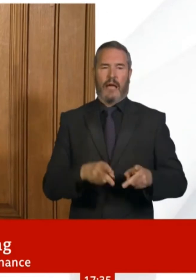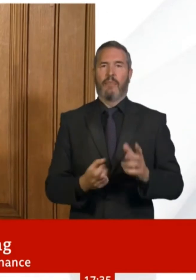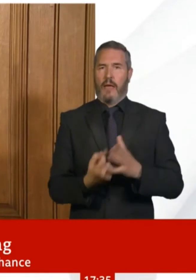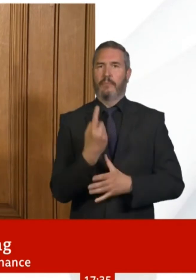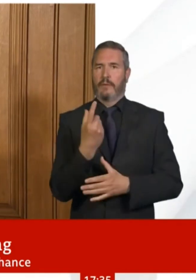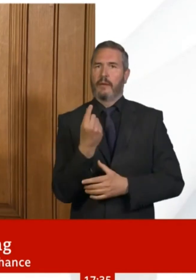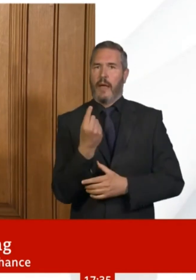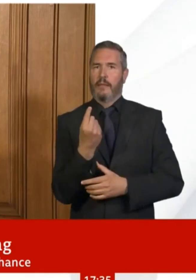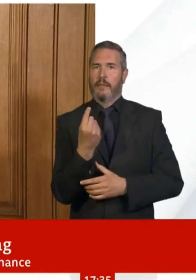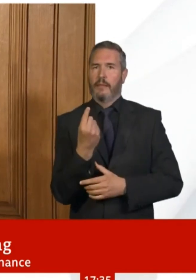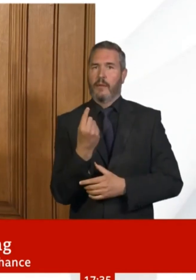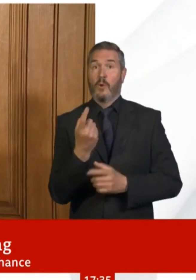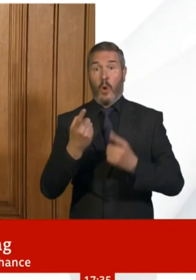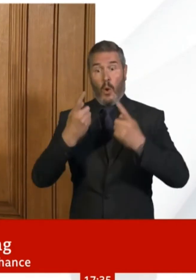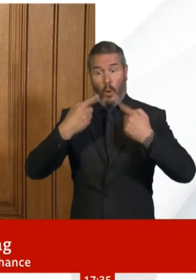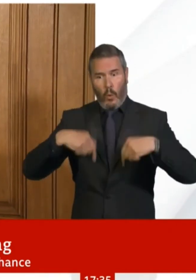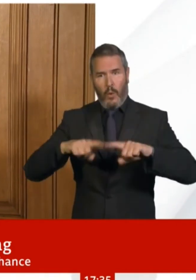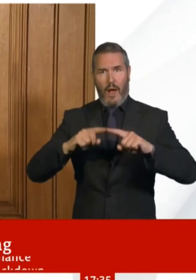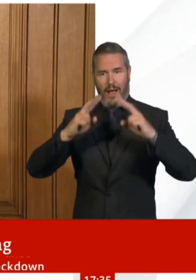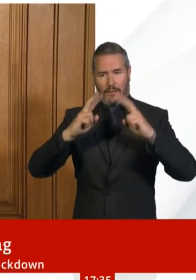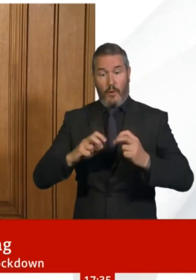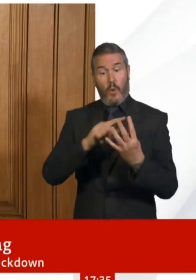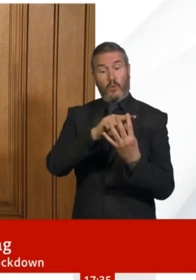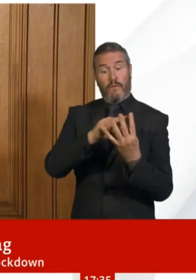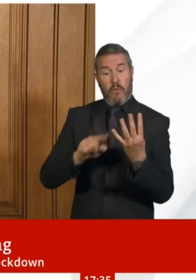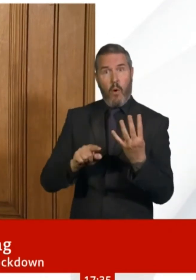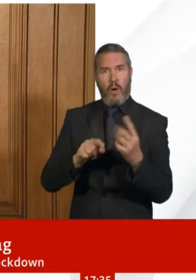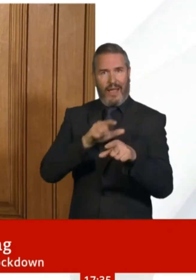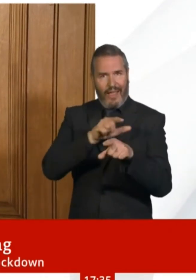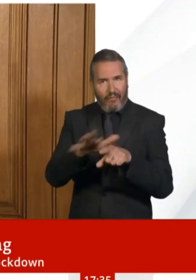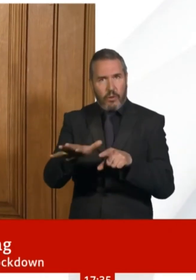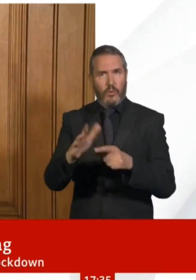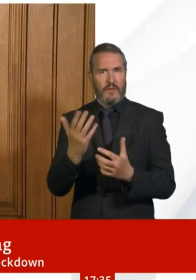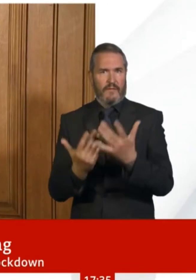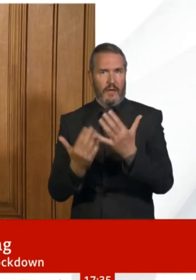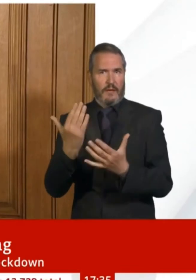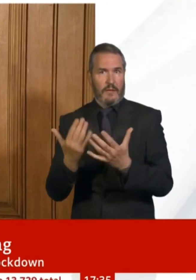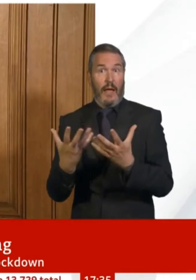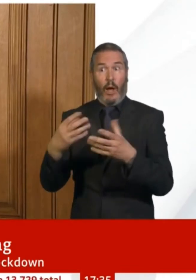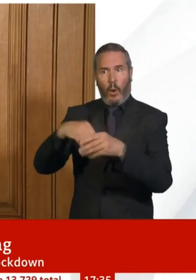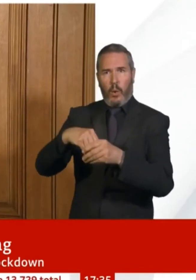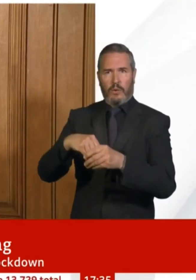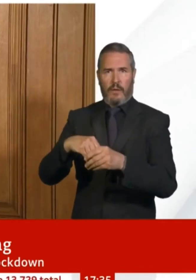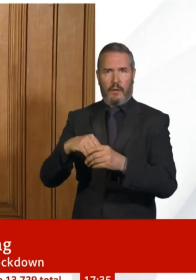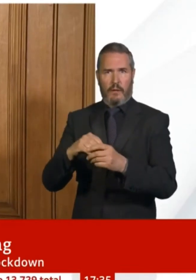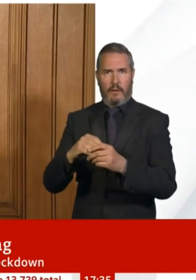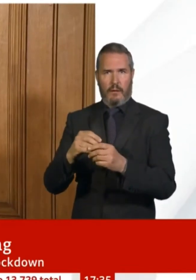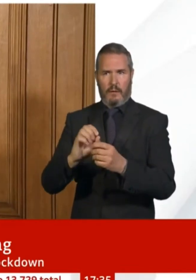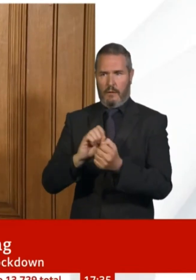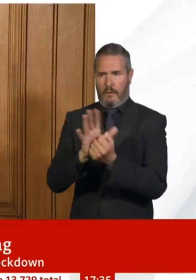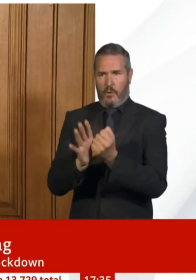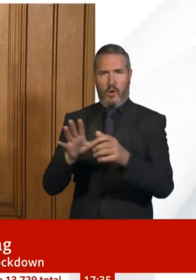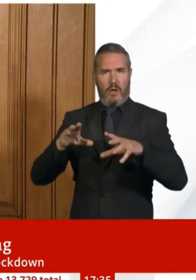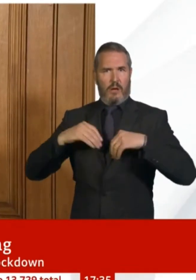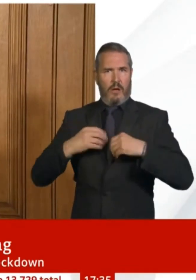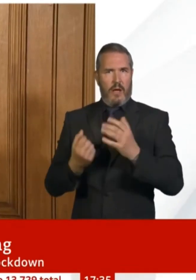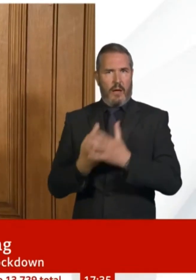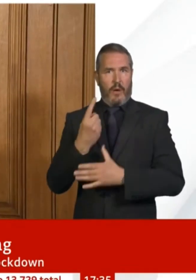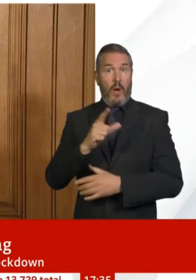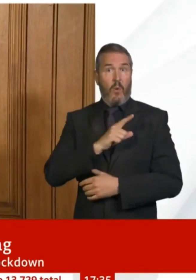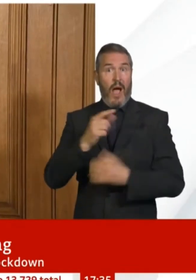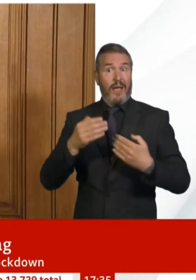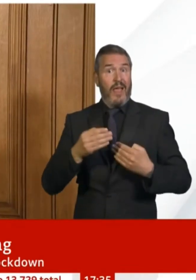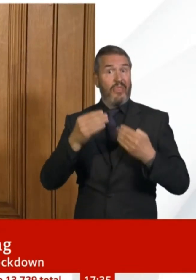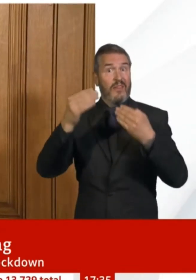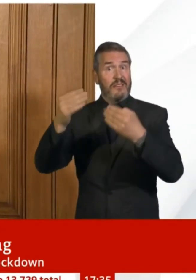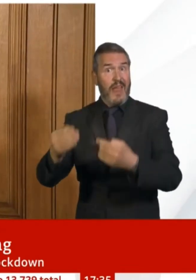absolutely looking at how these work and how they interact, because in coming to the next phase of this, we